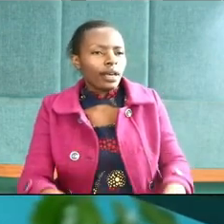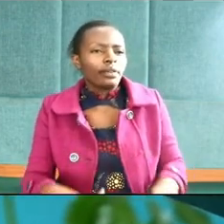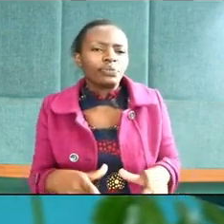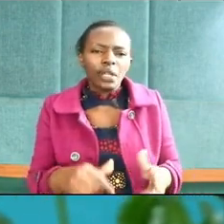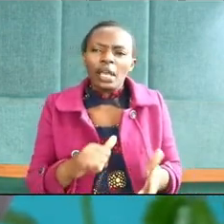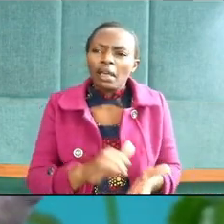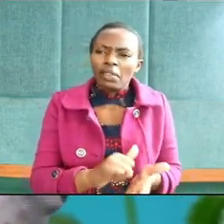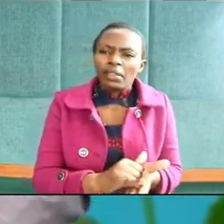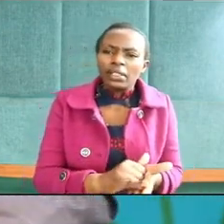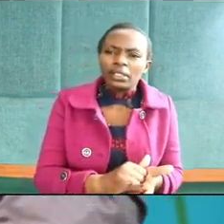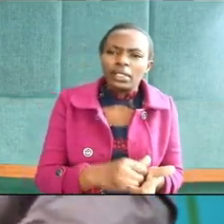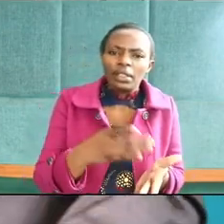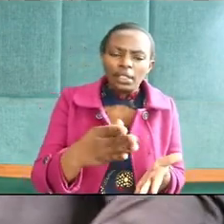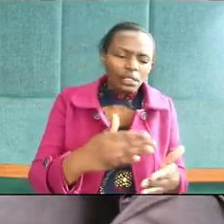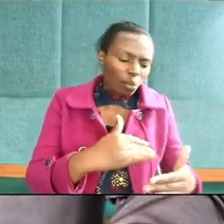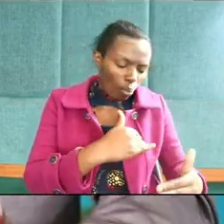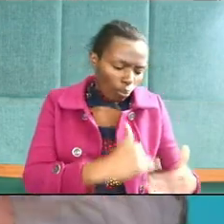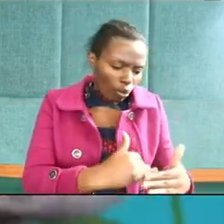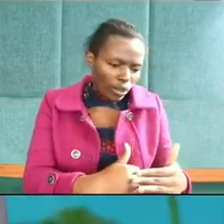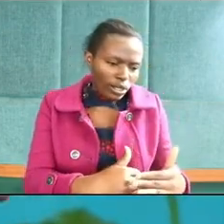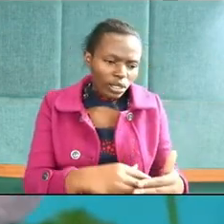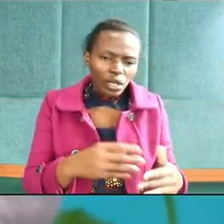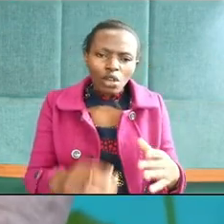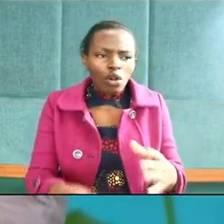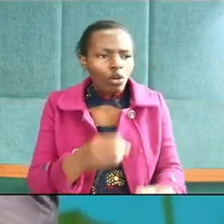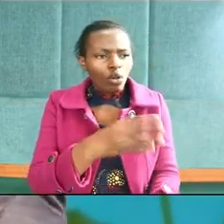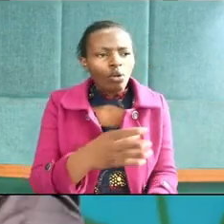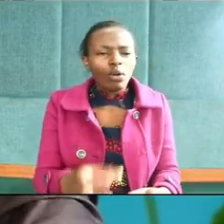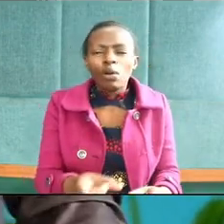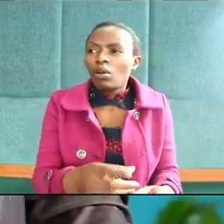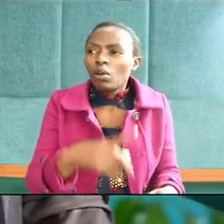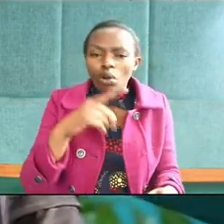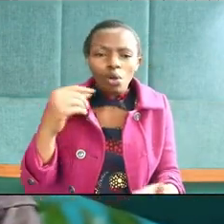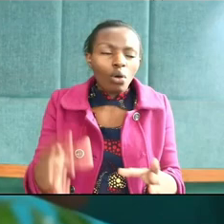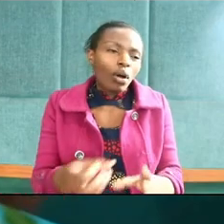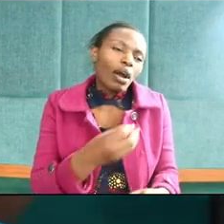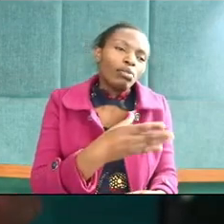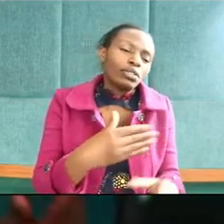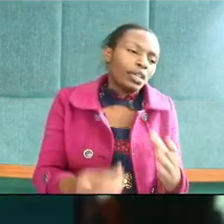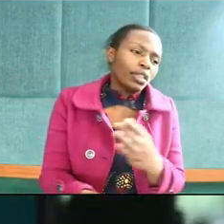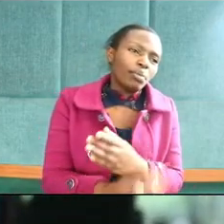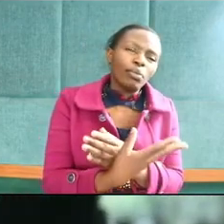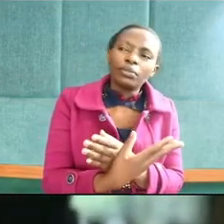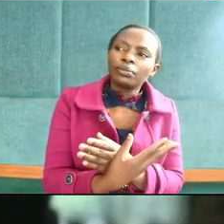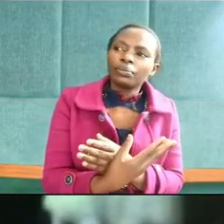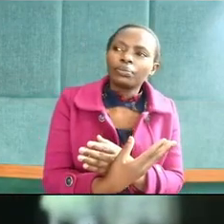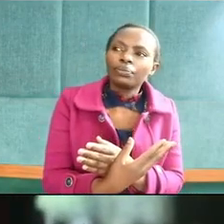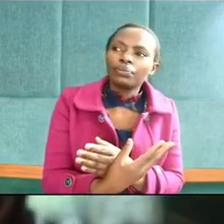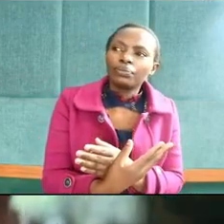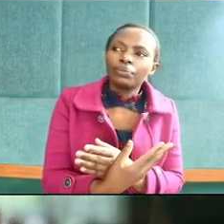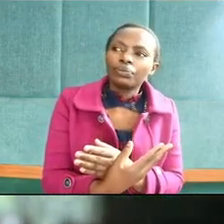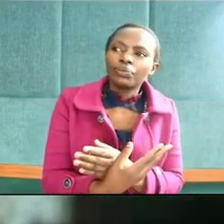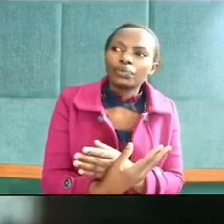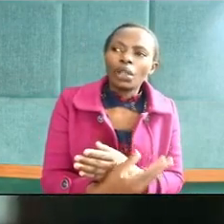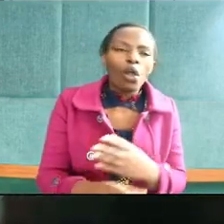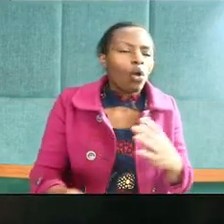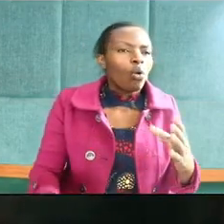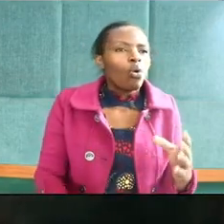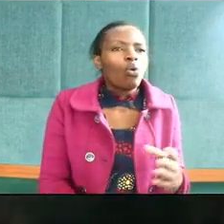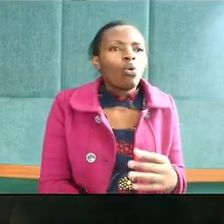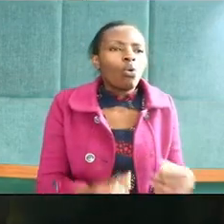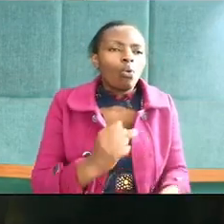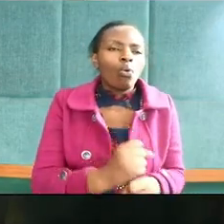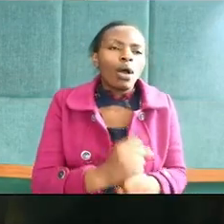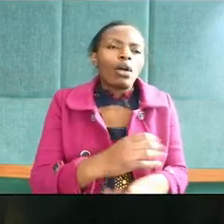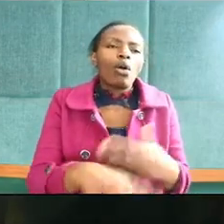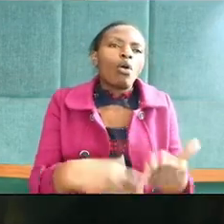boarders. They go out in the morning and wake all day and all